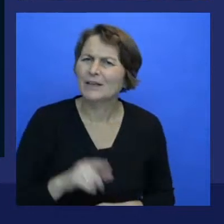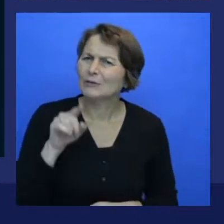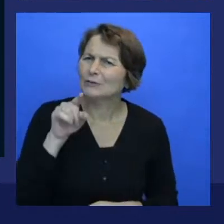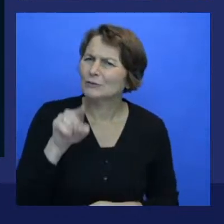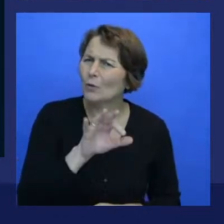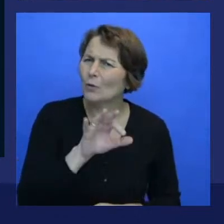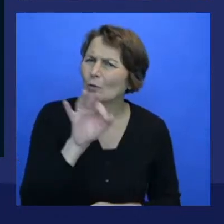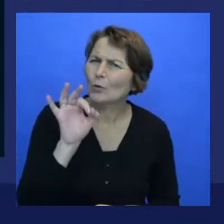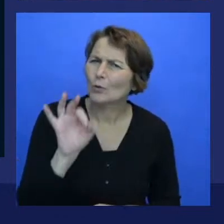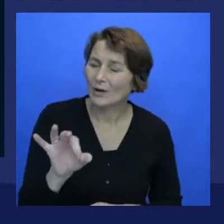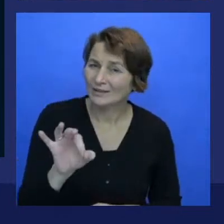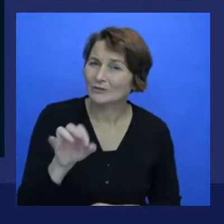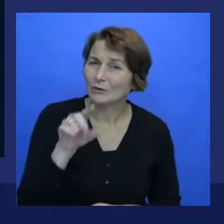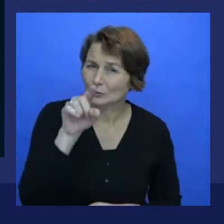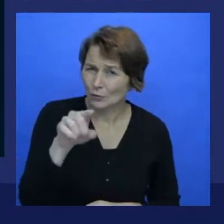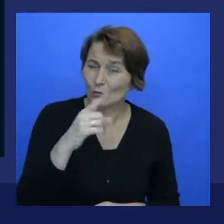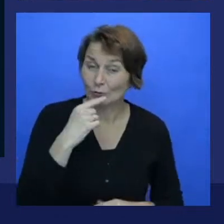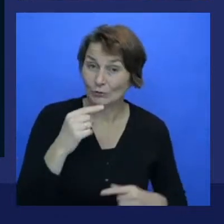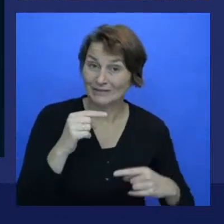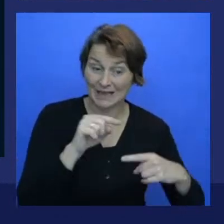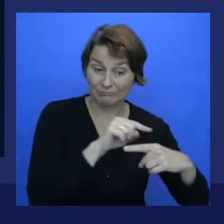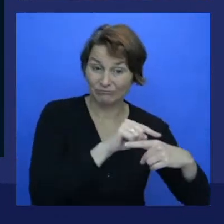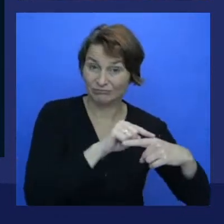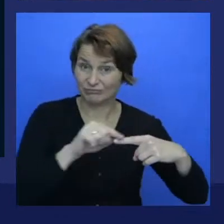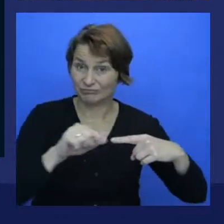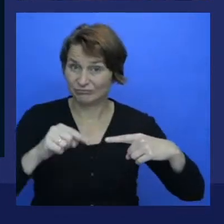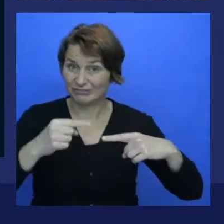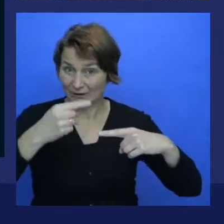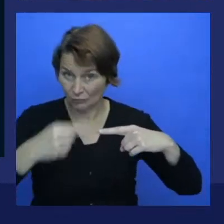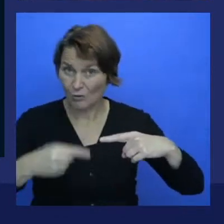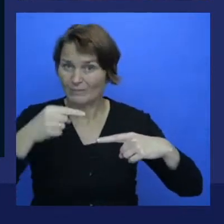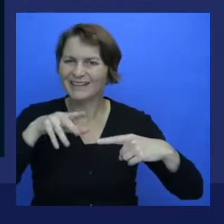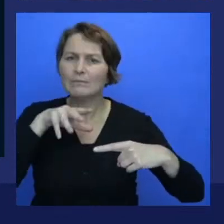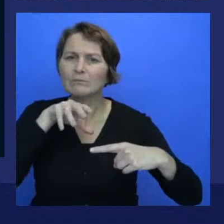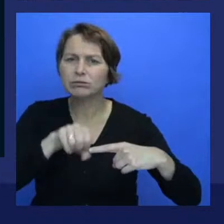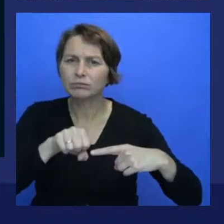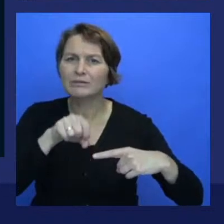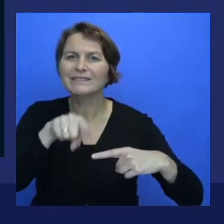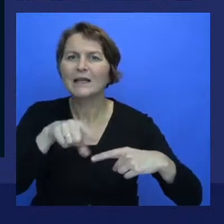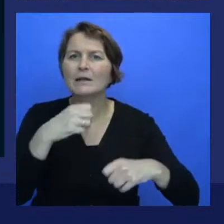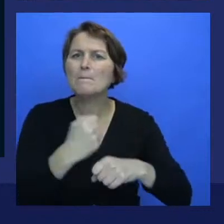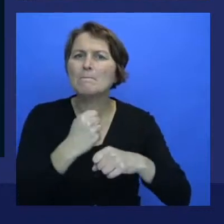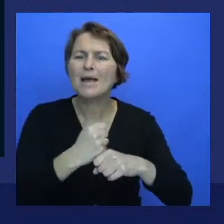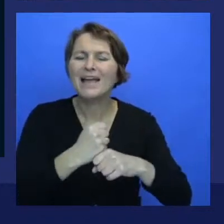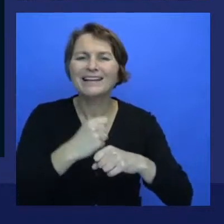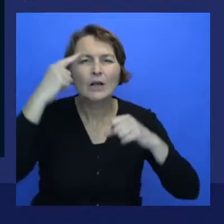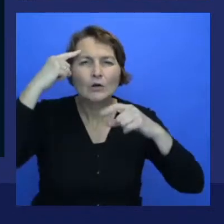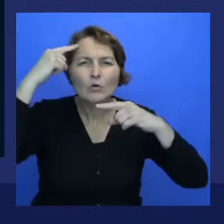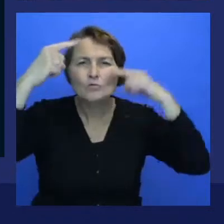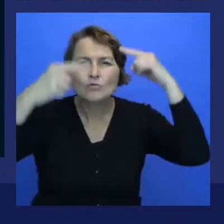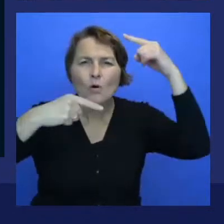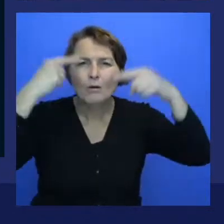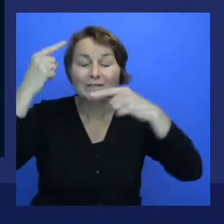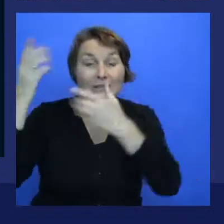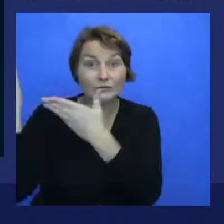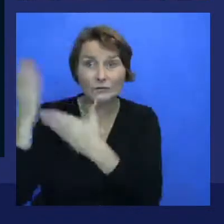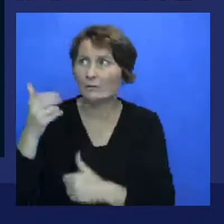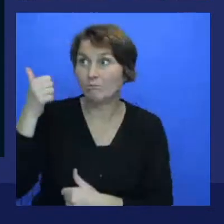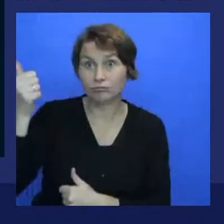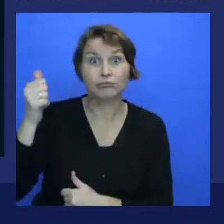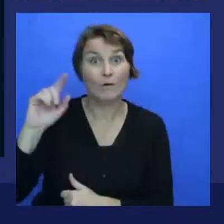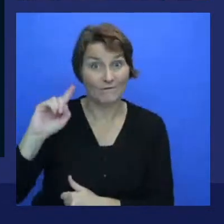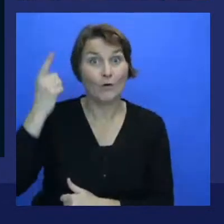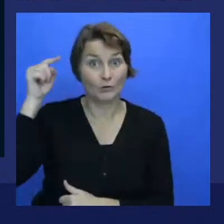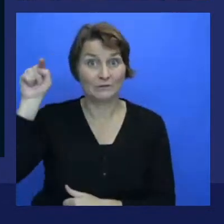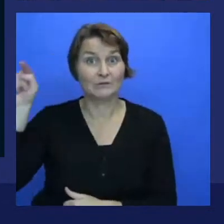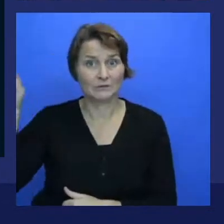the anomaly detector that's readily made in the shape of this cognitive service is great to start, but